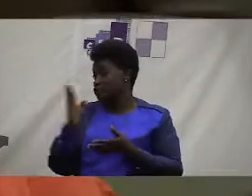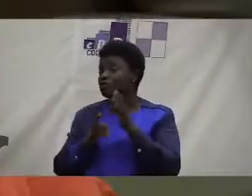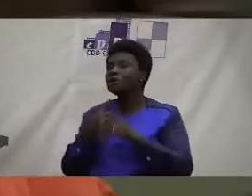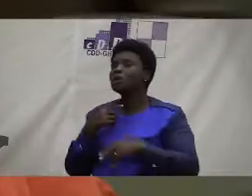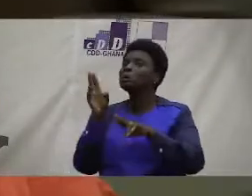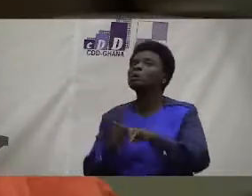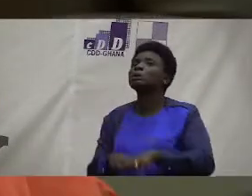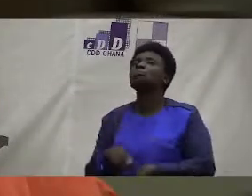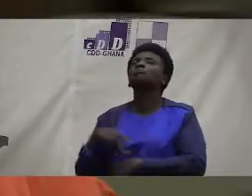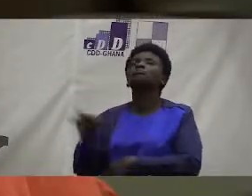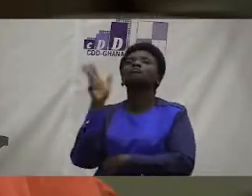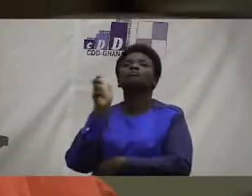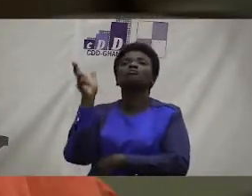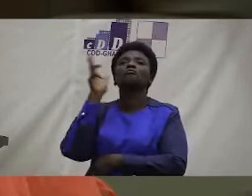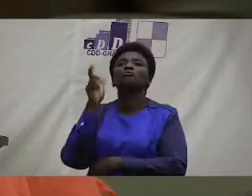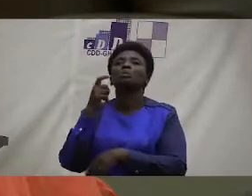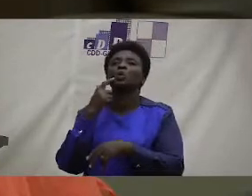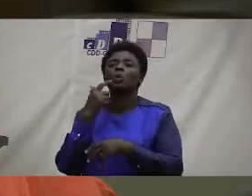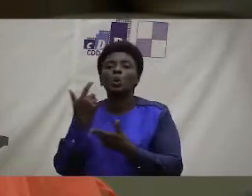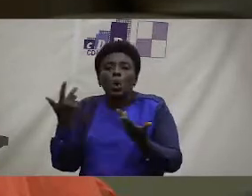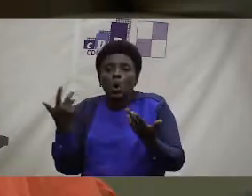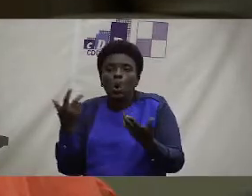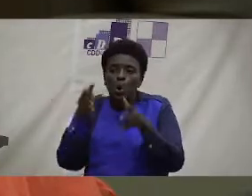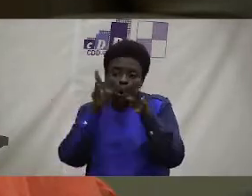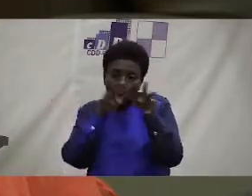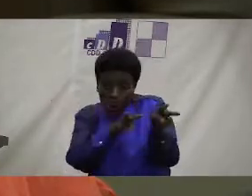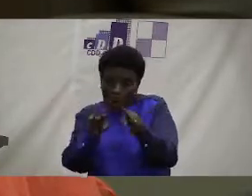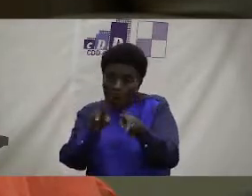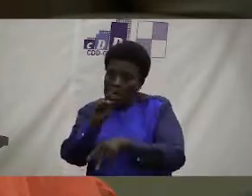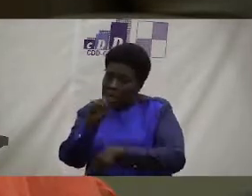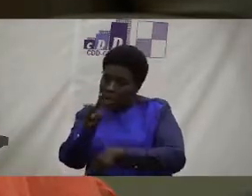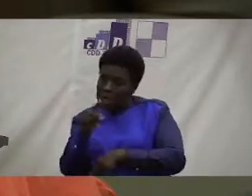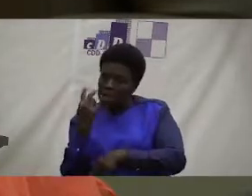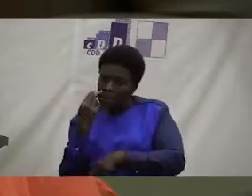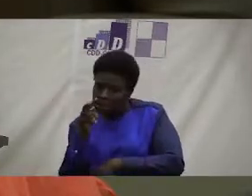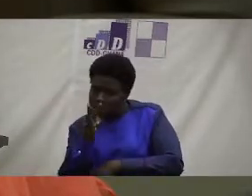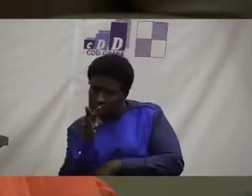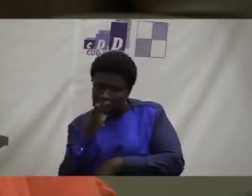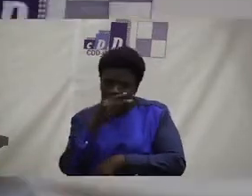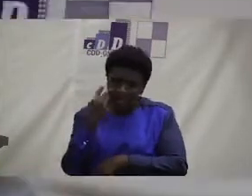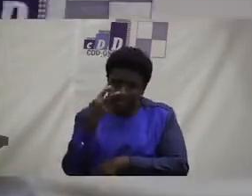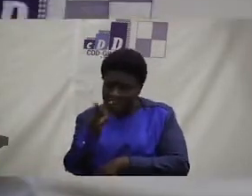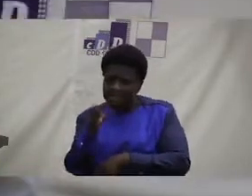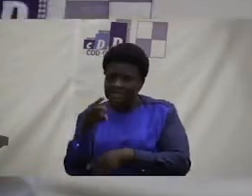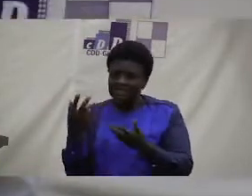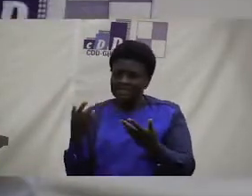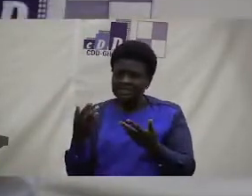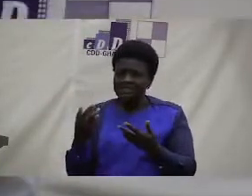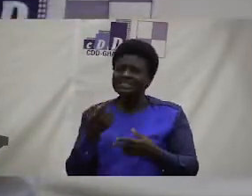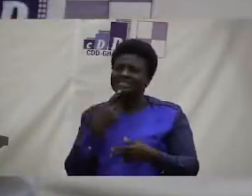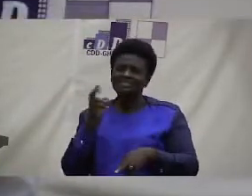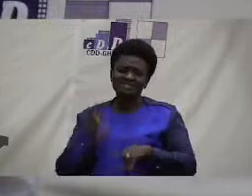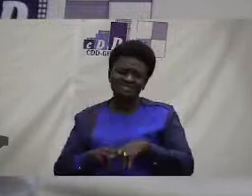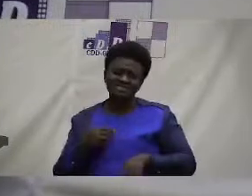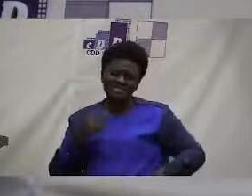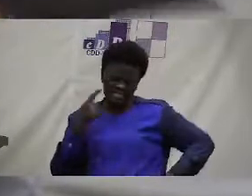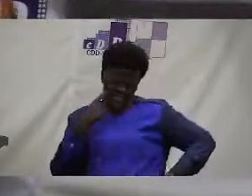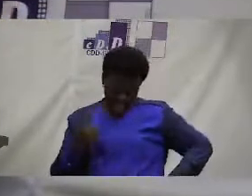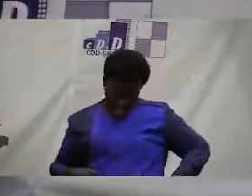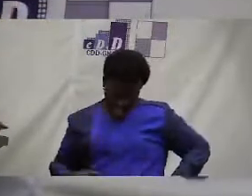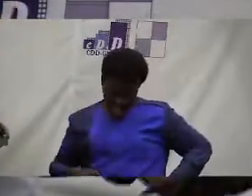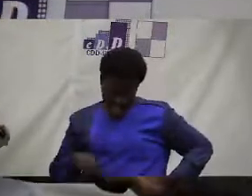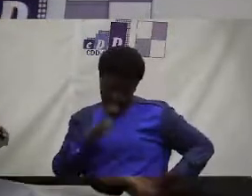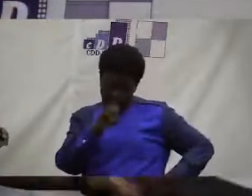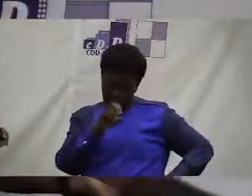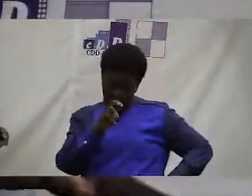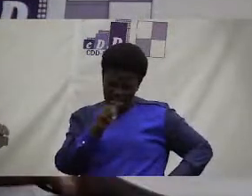radio or watching their TV and seeing they will even say and say, Emmanuel Akwete